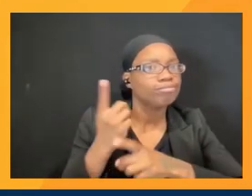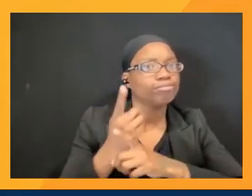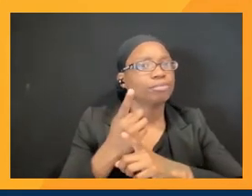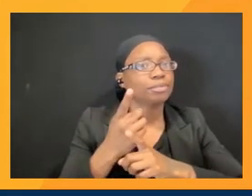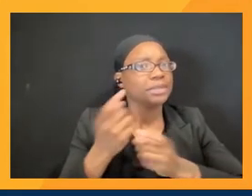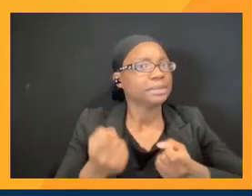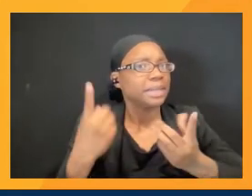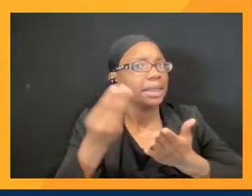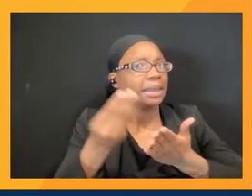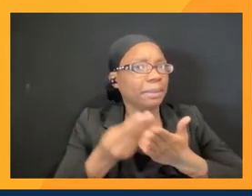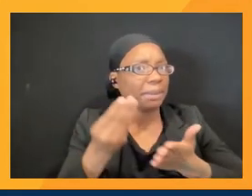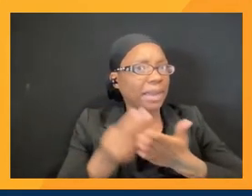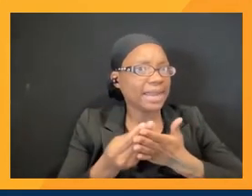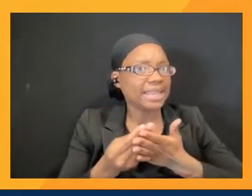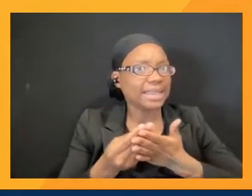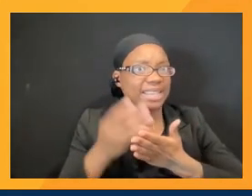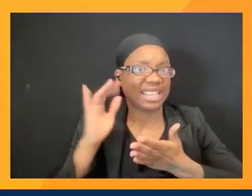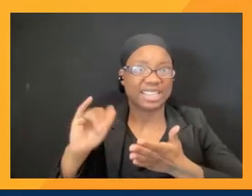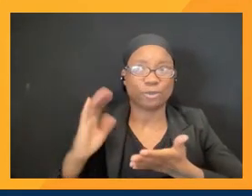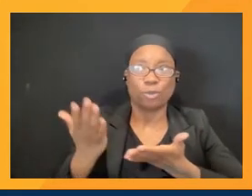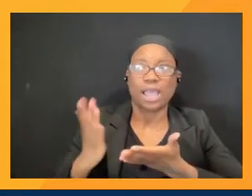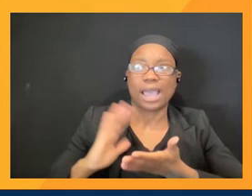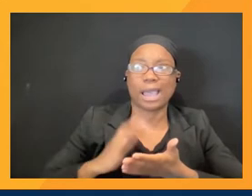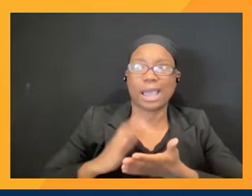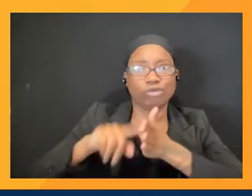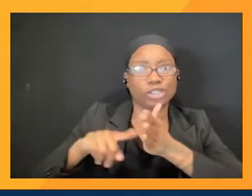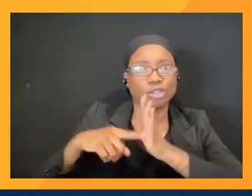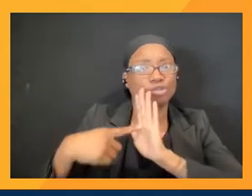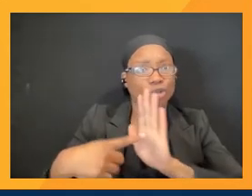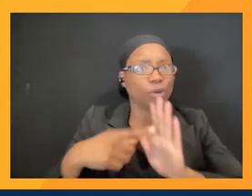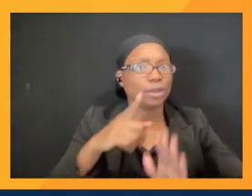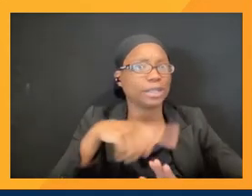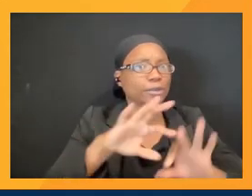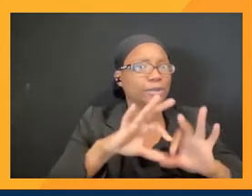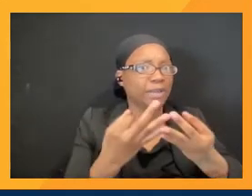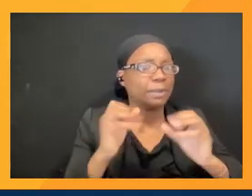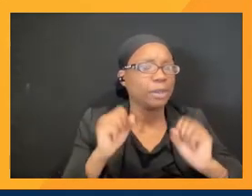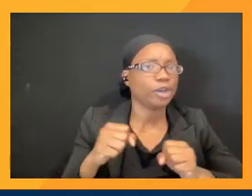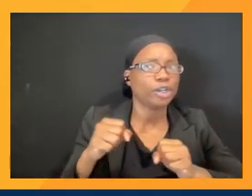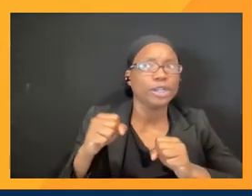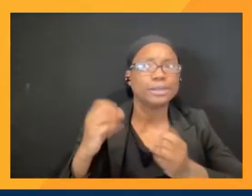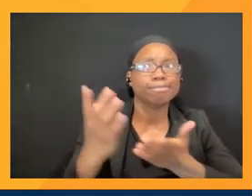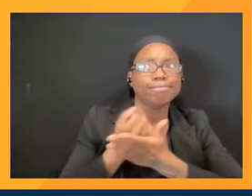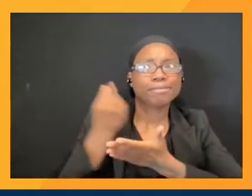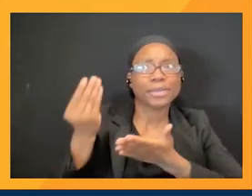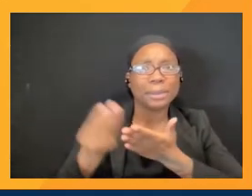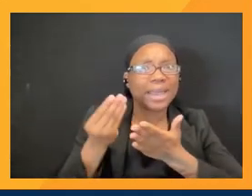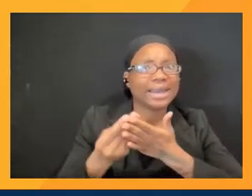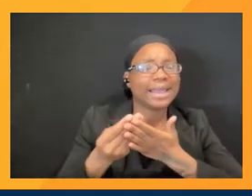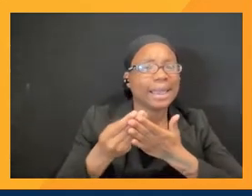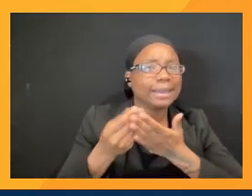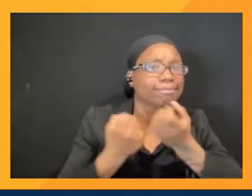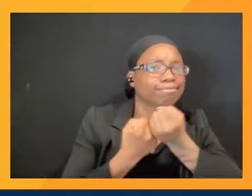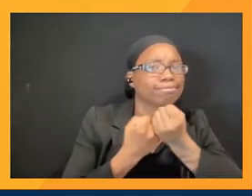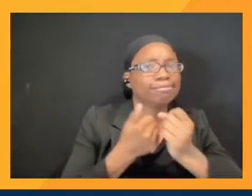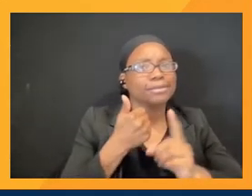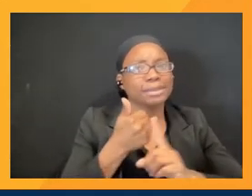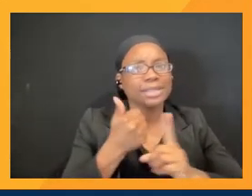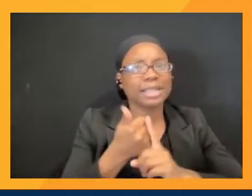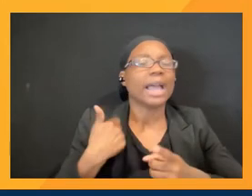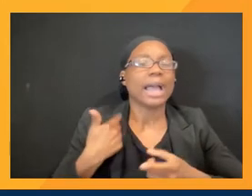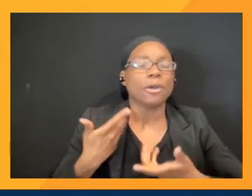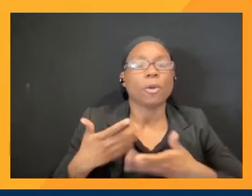Was, yes, are there lessons that were learned after 2008 that can be applied to future crises? But the wrinkle to that question is, you mentioned